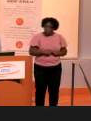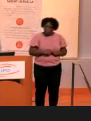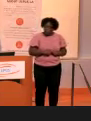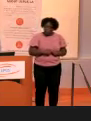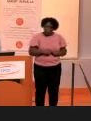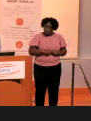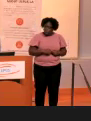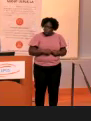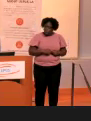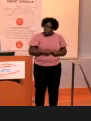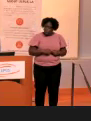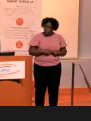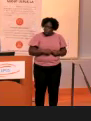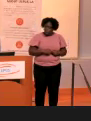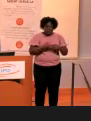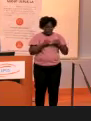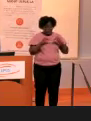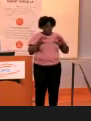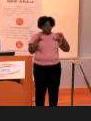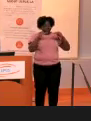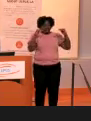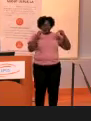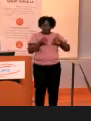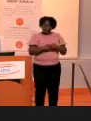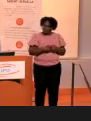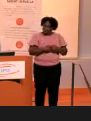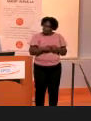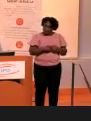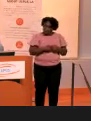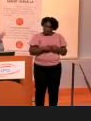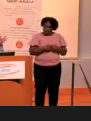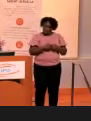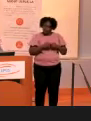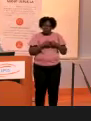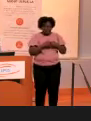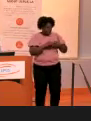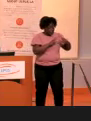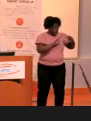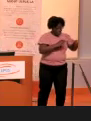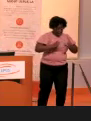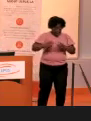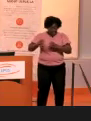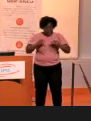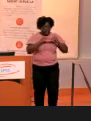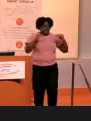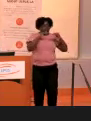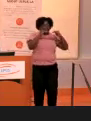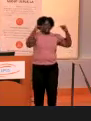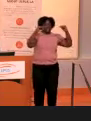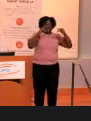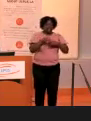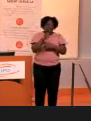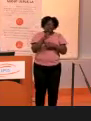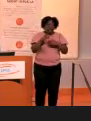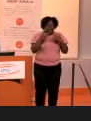And then just the stages to highlight the difference between class and stage. Stage is